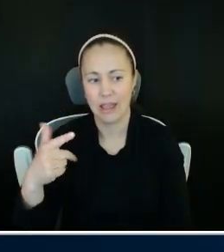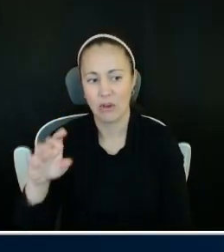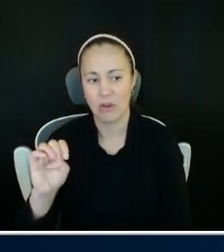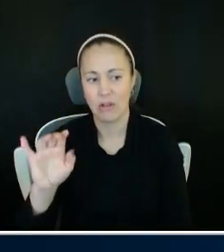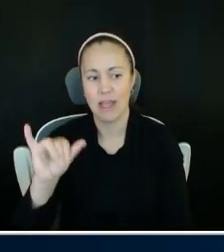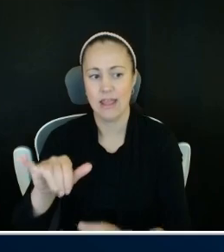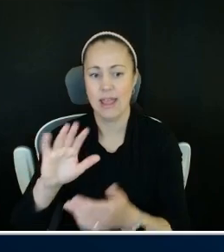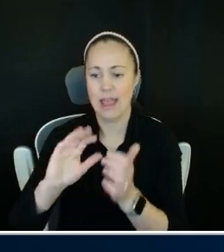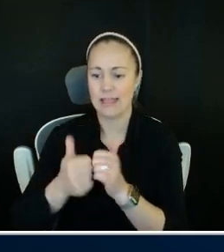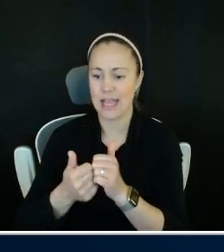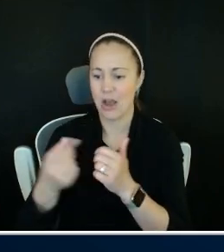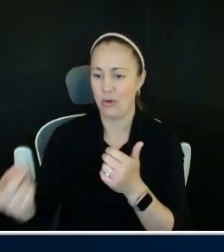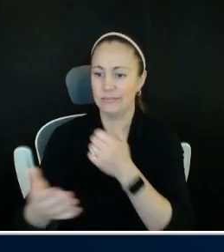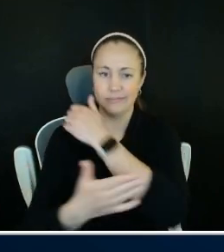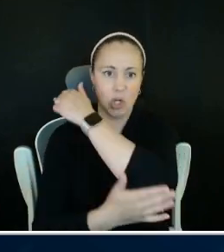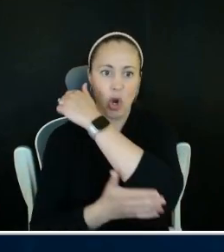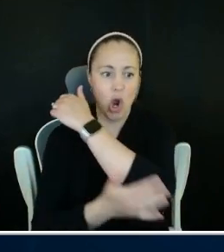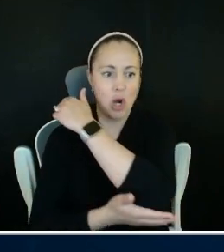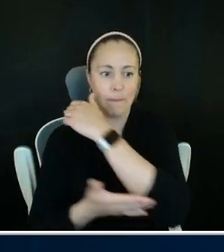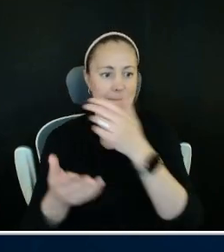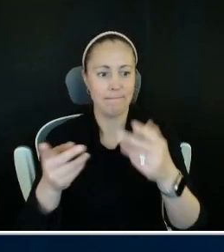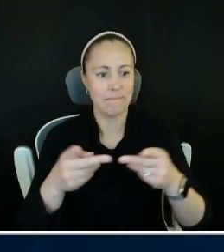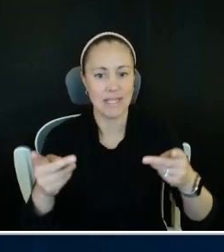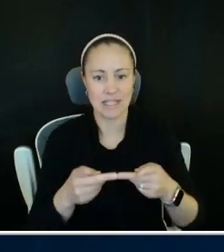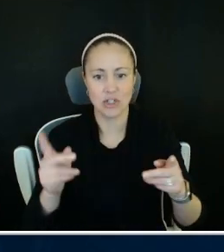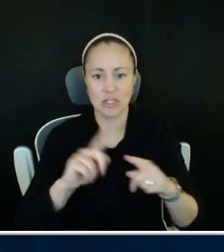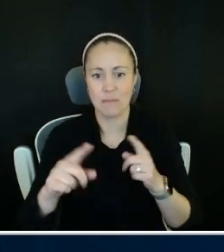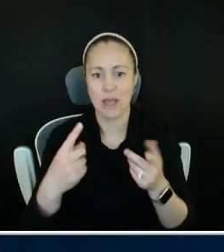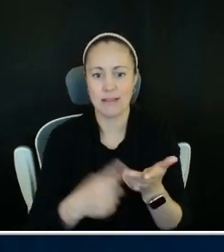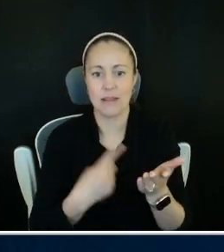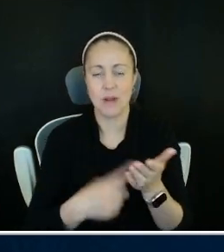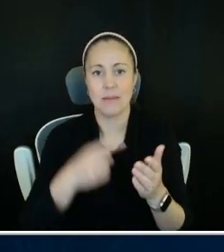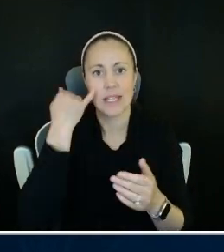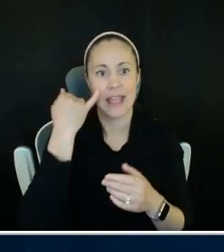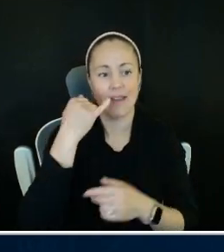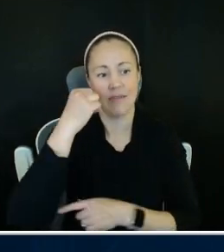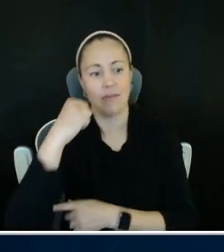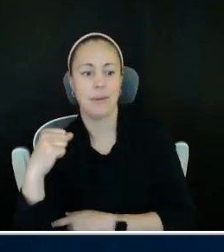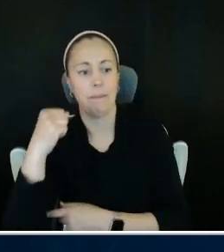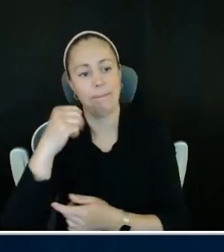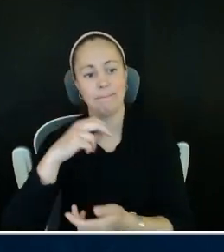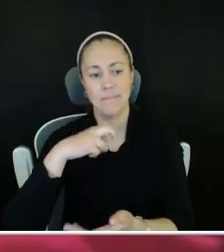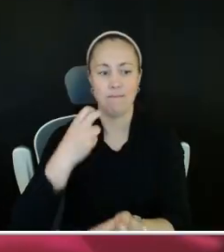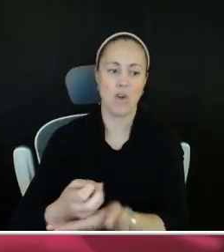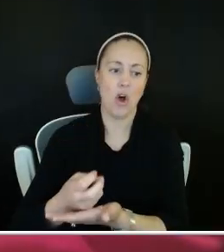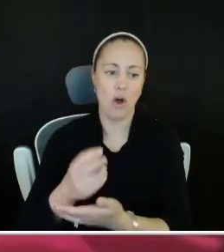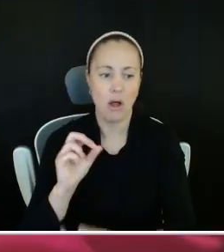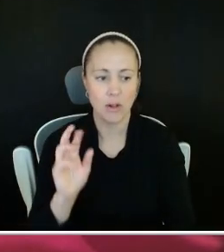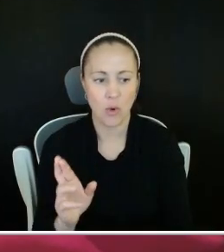way God made them. But sometimes falling onto the elbow or even